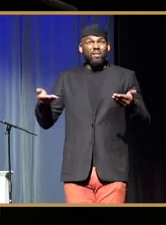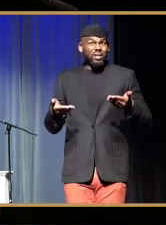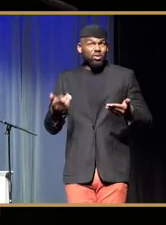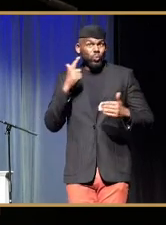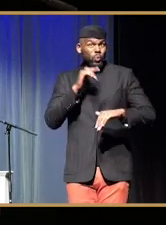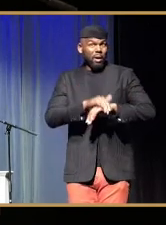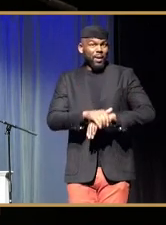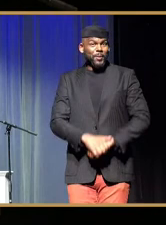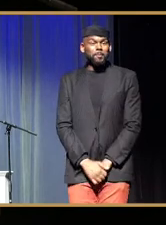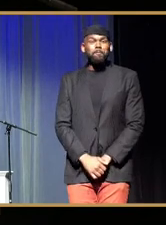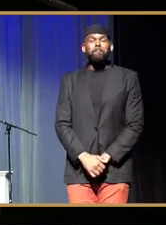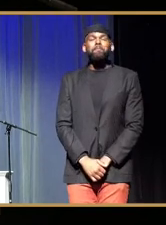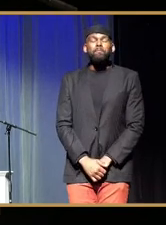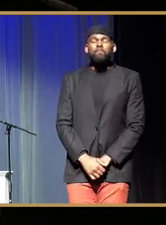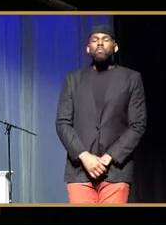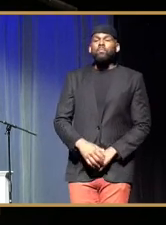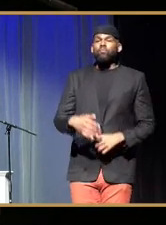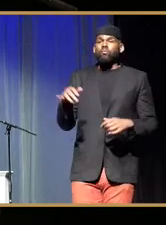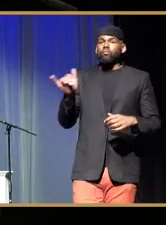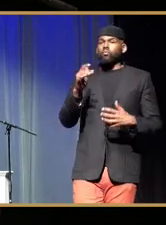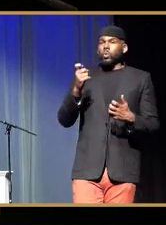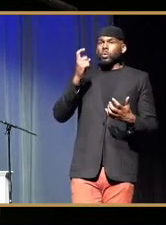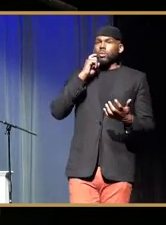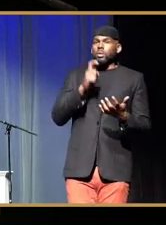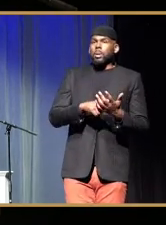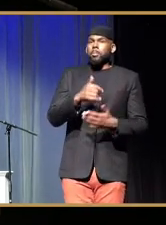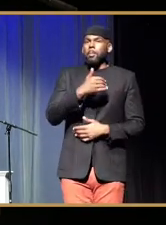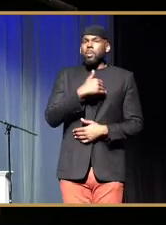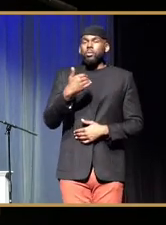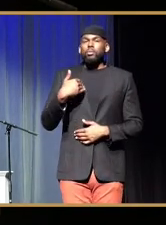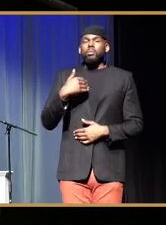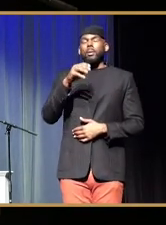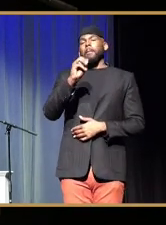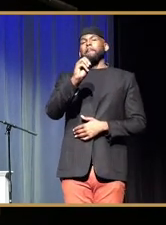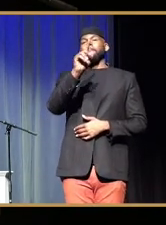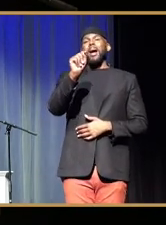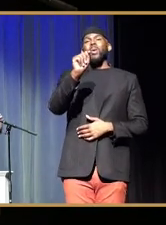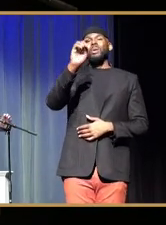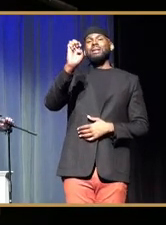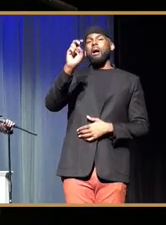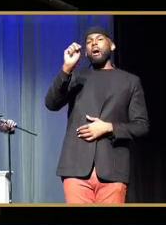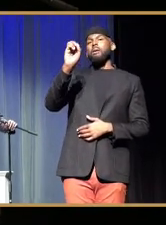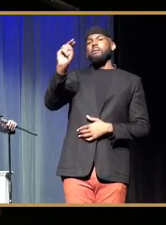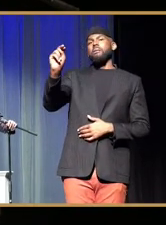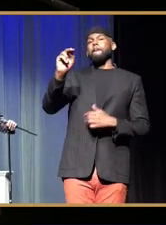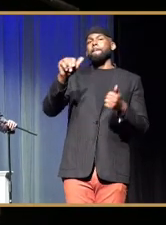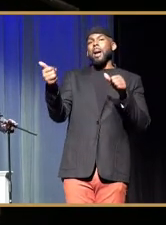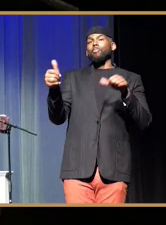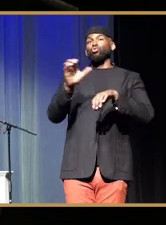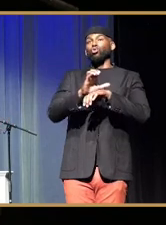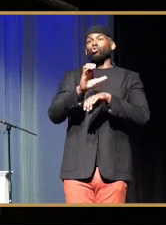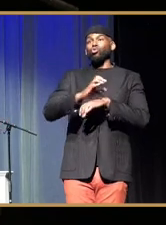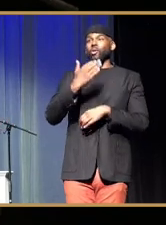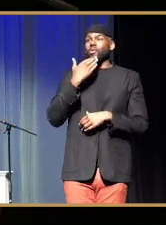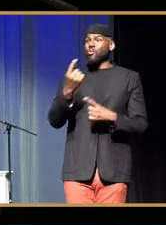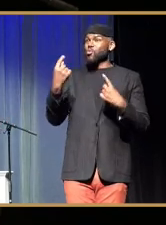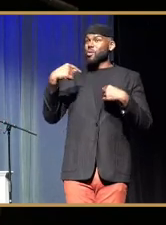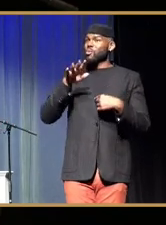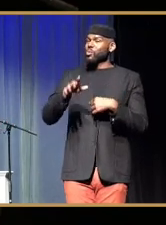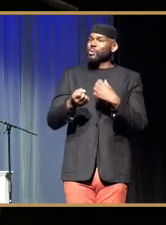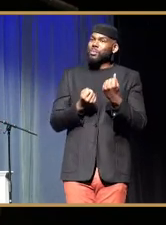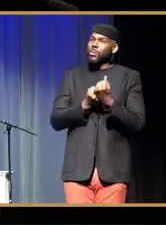invitation tonight. And certainly I want to acknowledge the members of the Mount Enon Baptist Church who are here tonight. Thank you for your